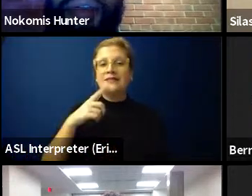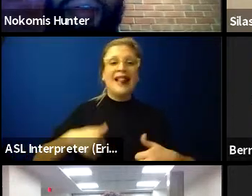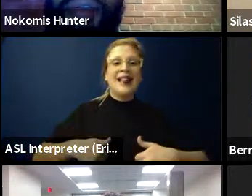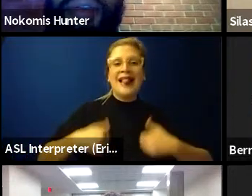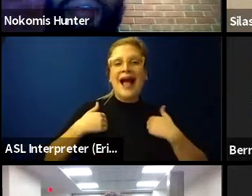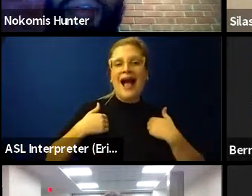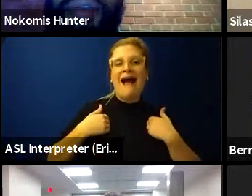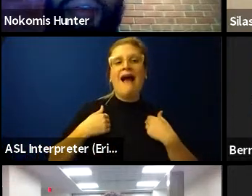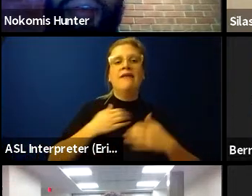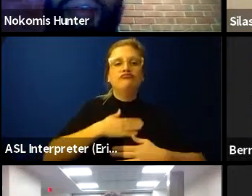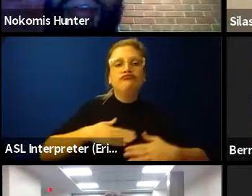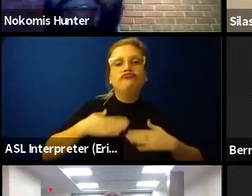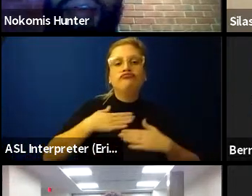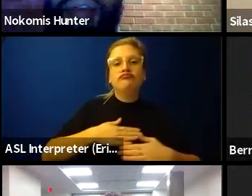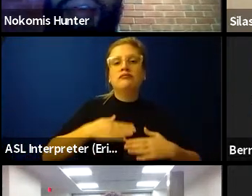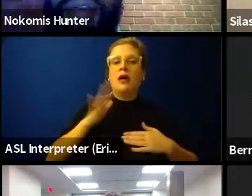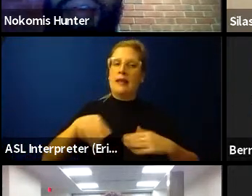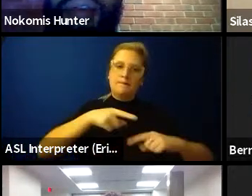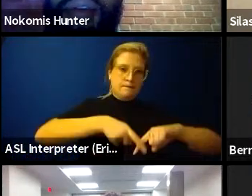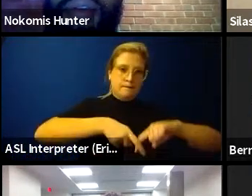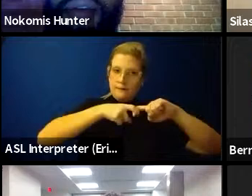is temporarily suspended.